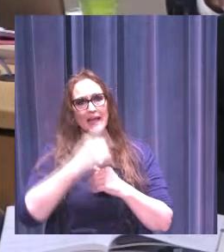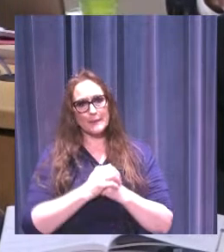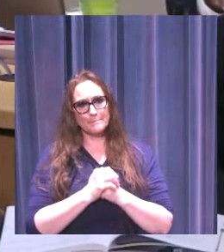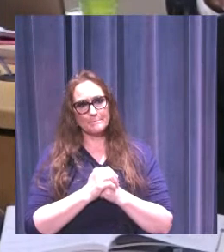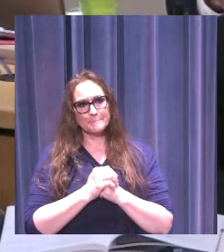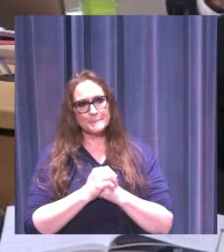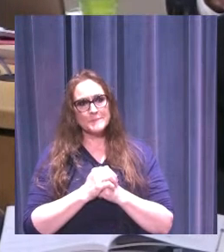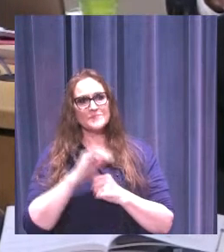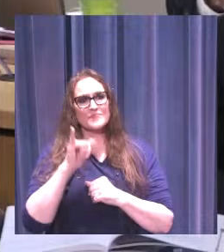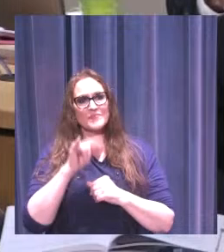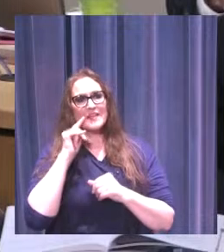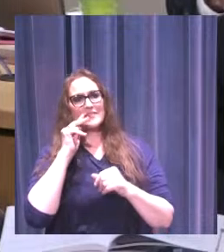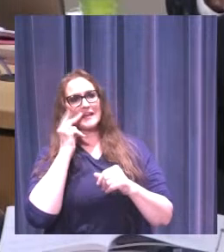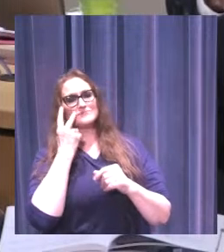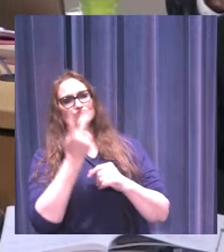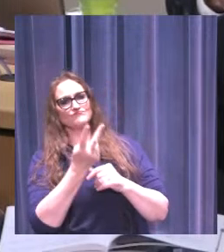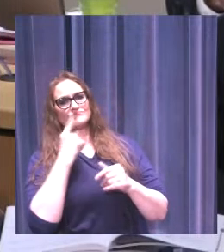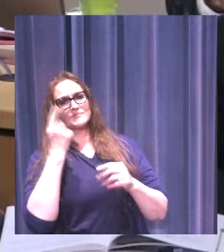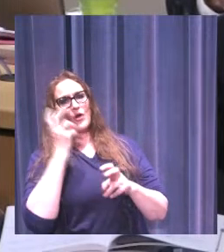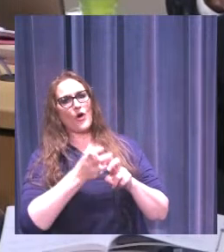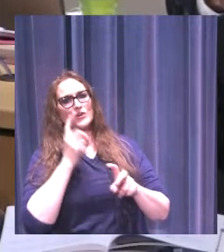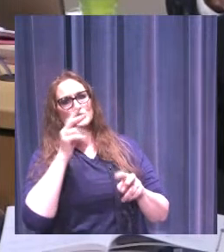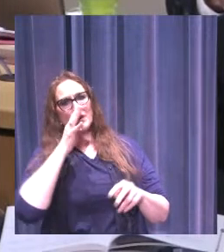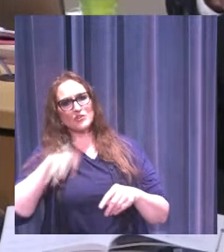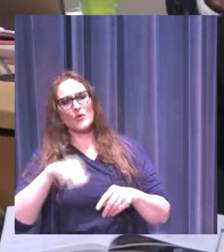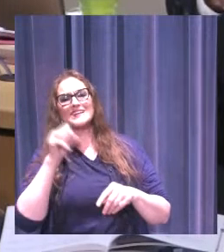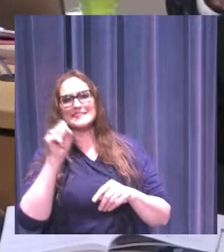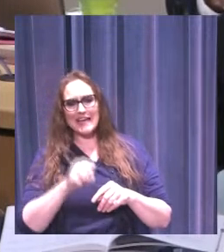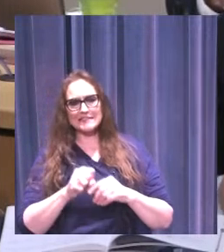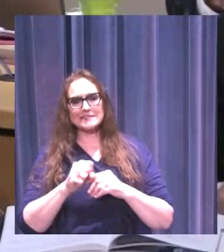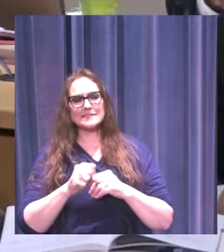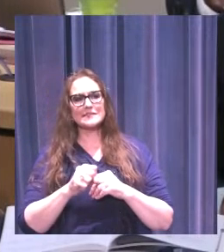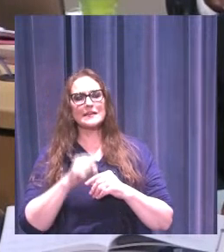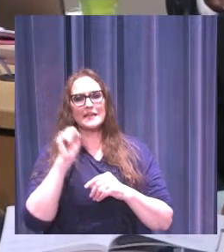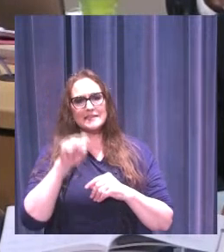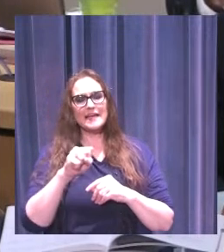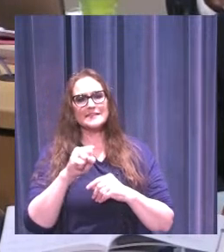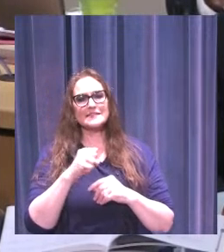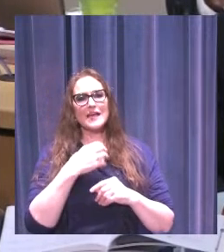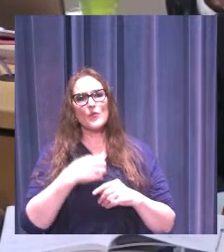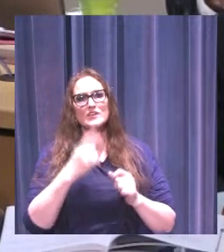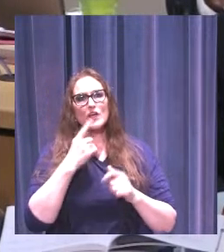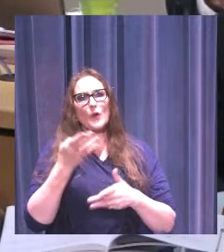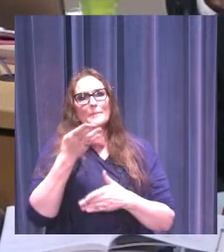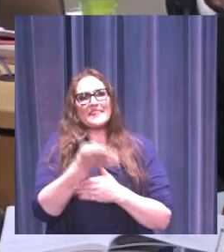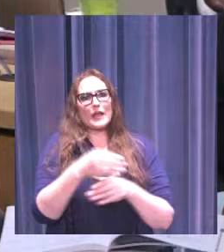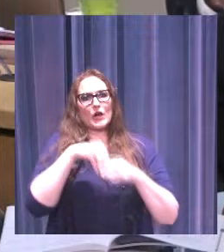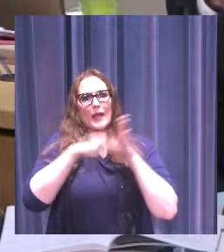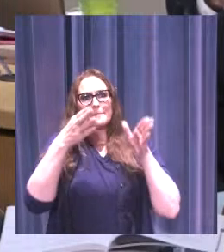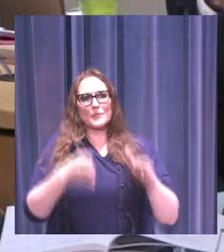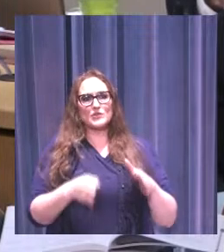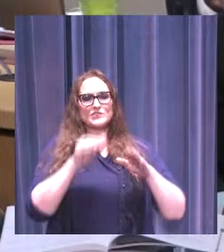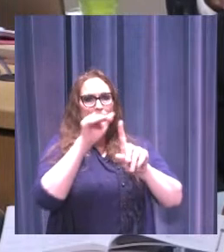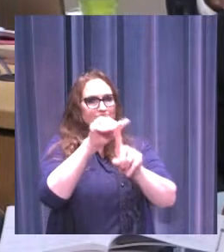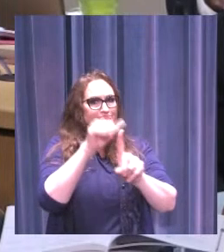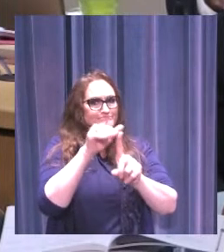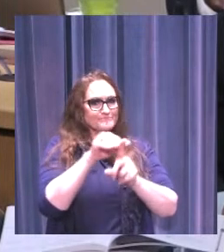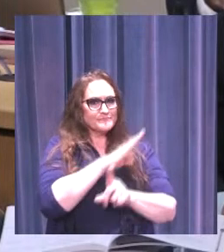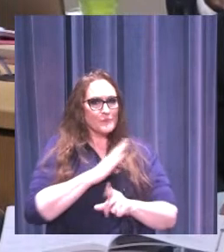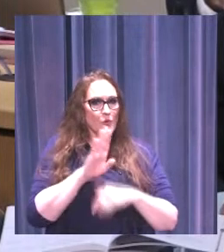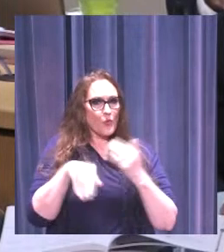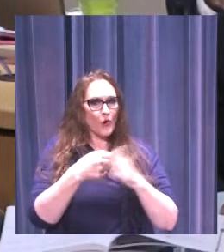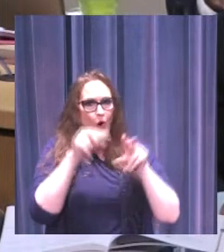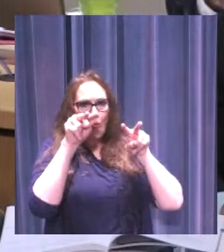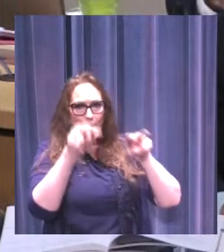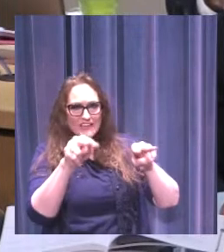are optics that are hard to ignore. Yes, I wish I could be there in person to remind the board that we're all watching